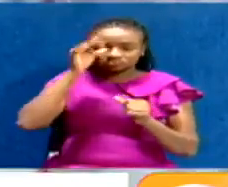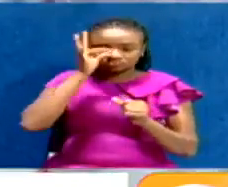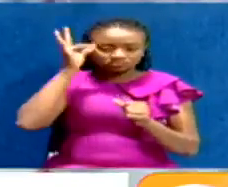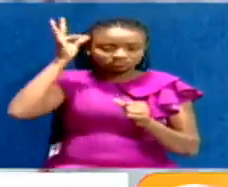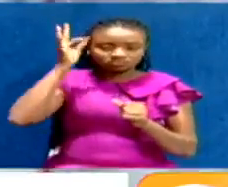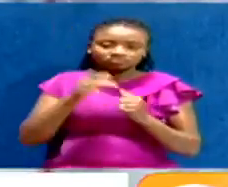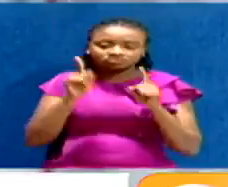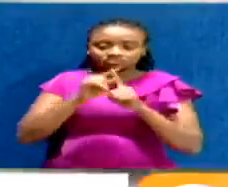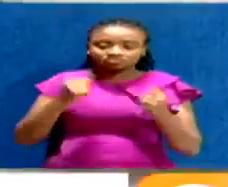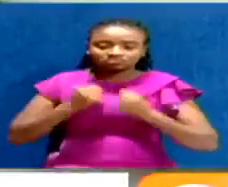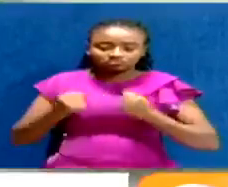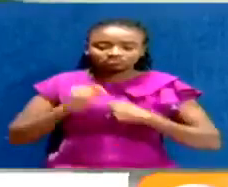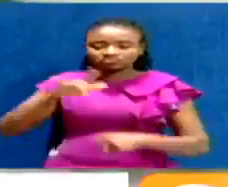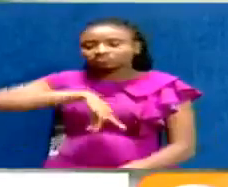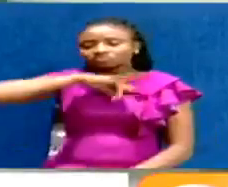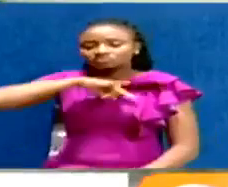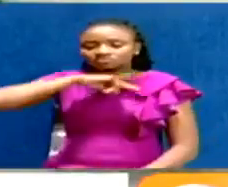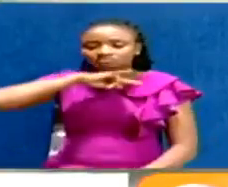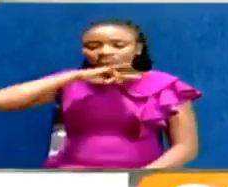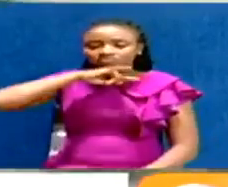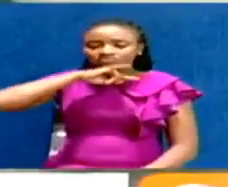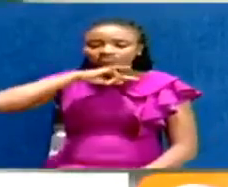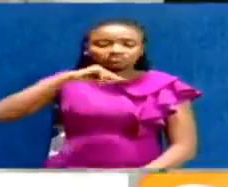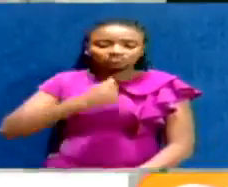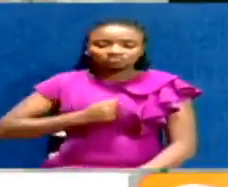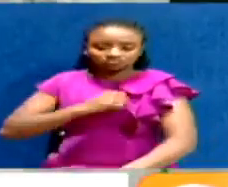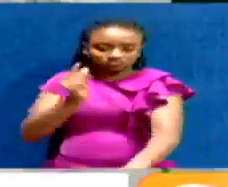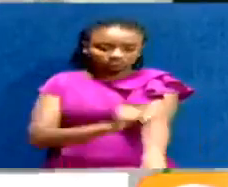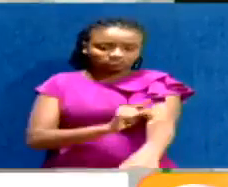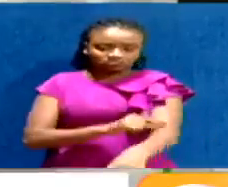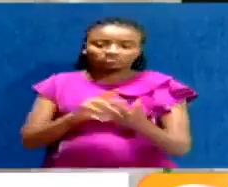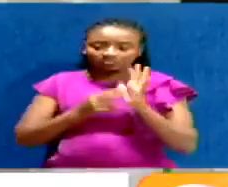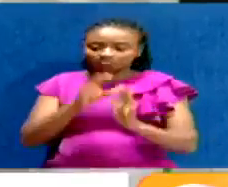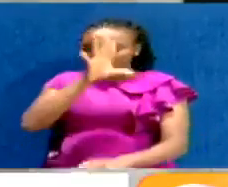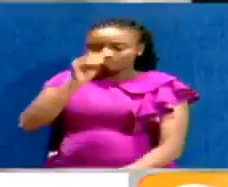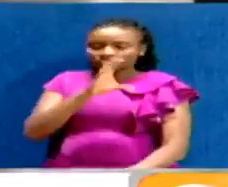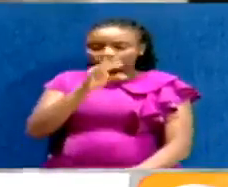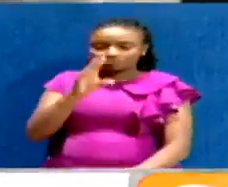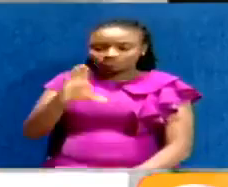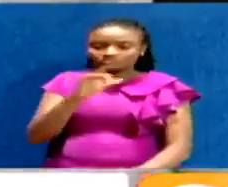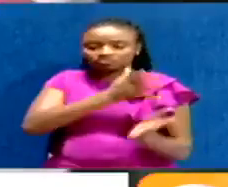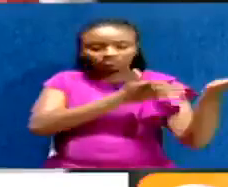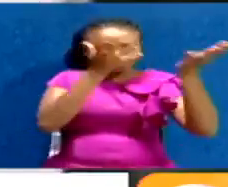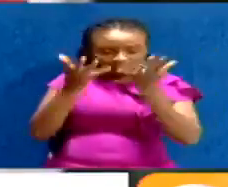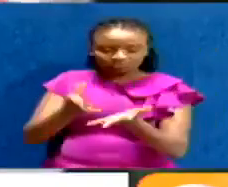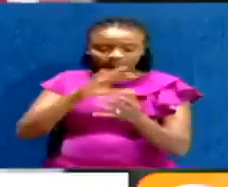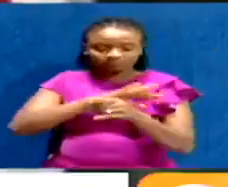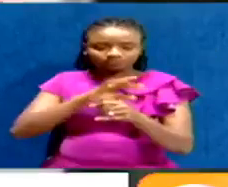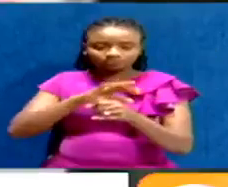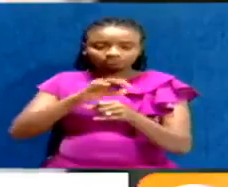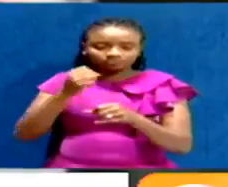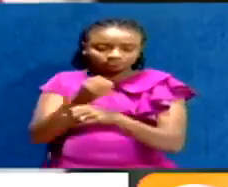Rwanda, which has expressed interest. According to Africa CDC, Africa imports 90% of its vaccines and